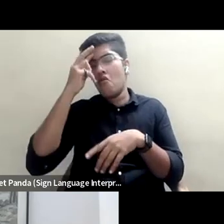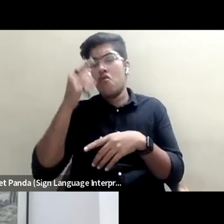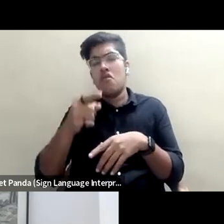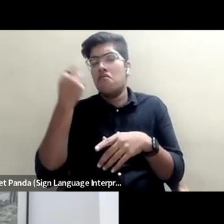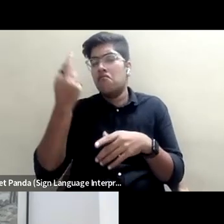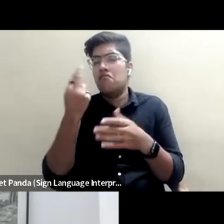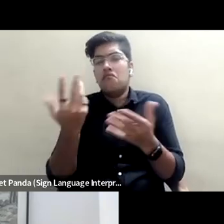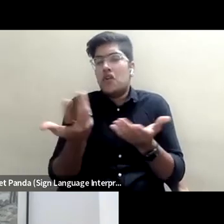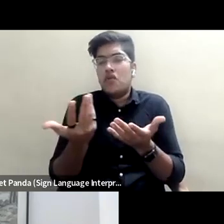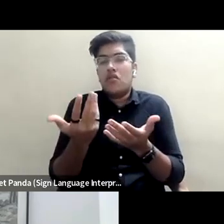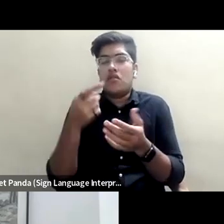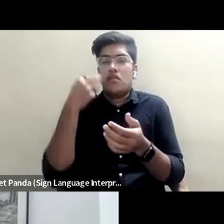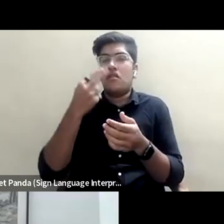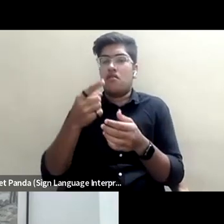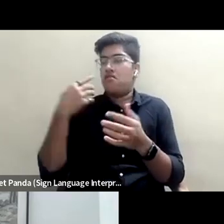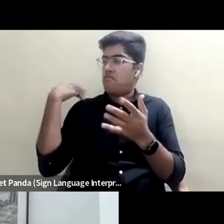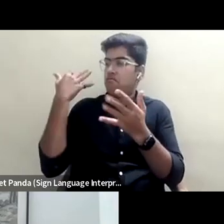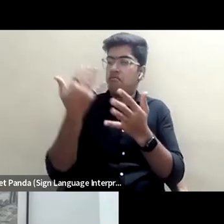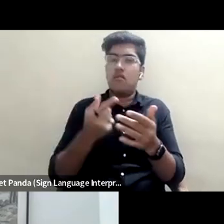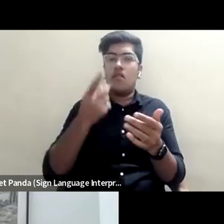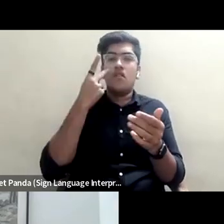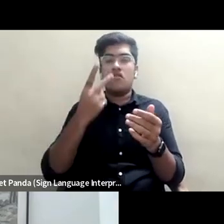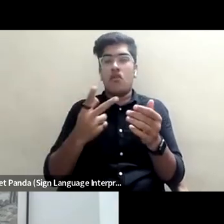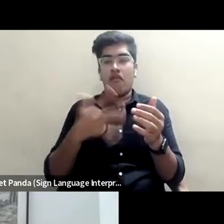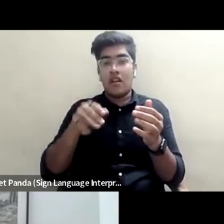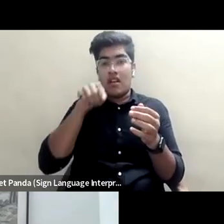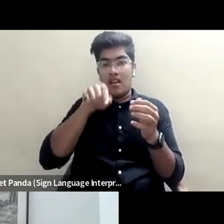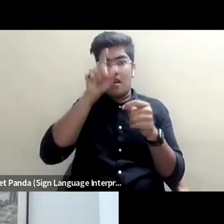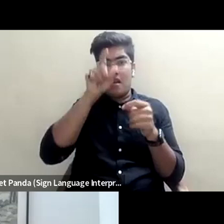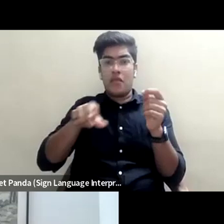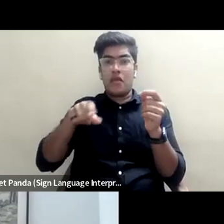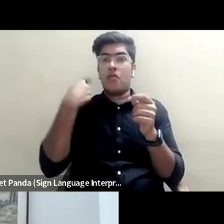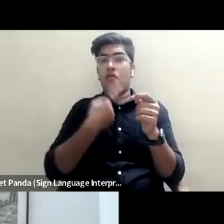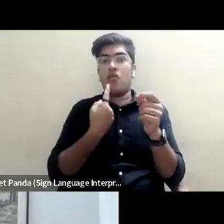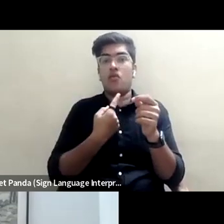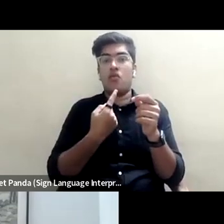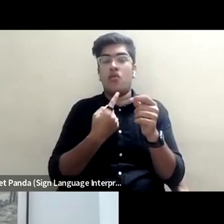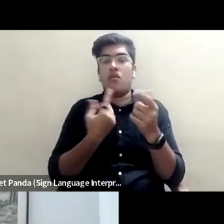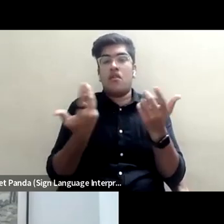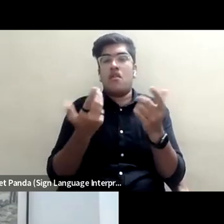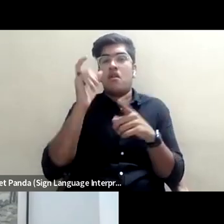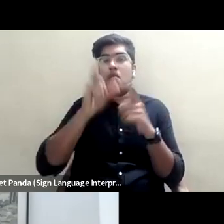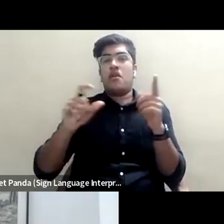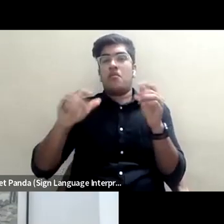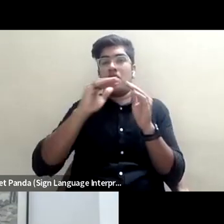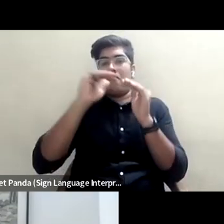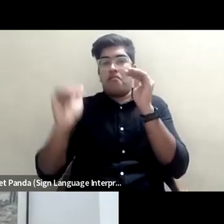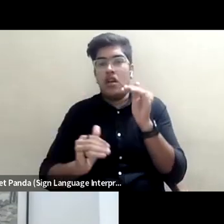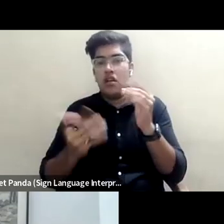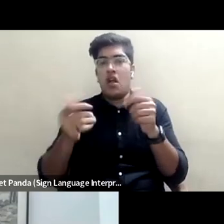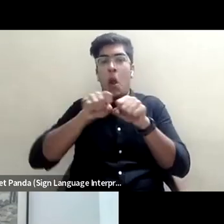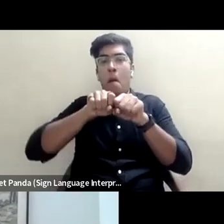centuries, this section of the society, which is called the disinherited or the broken